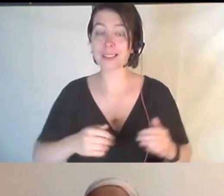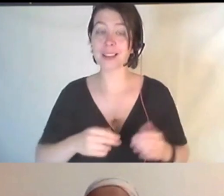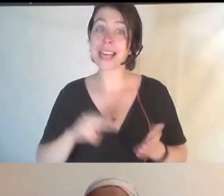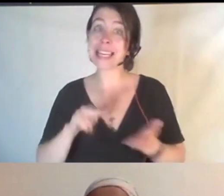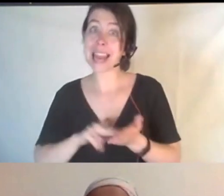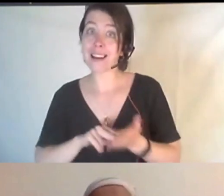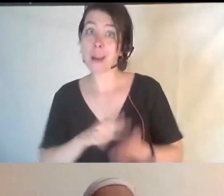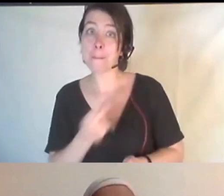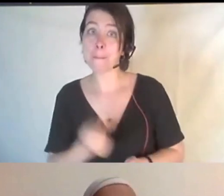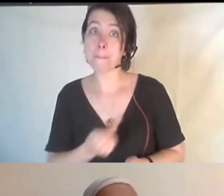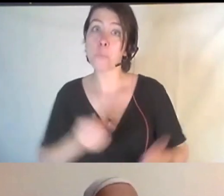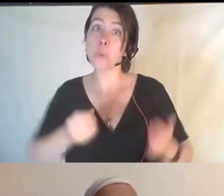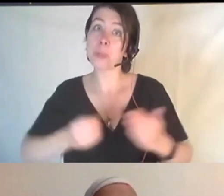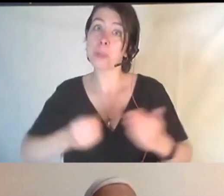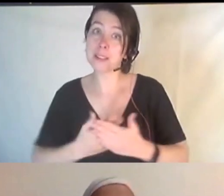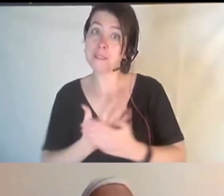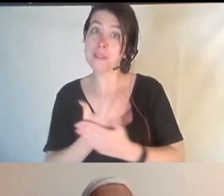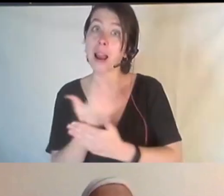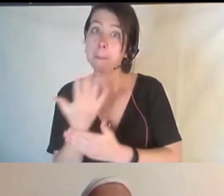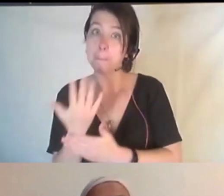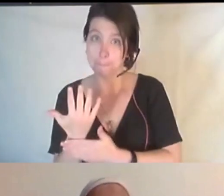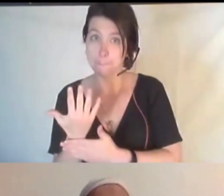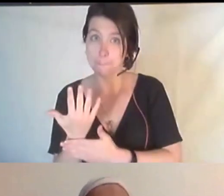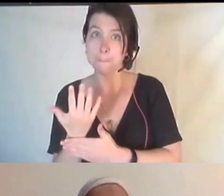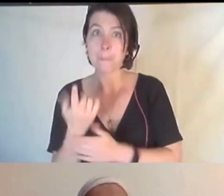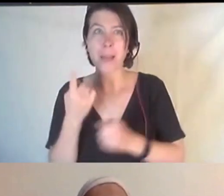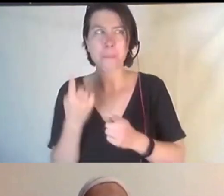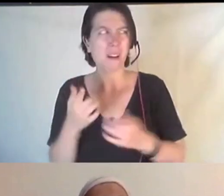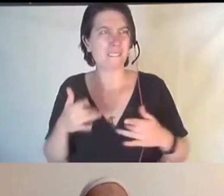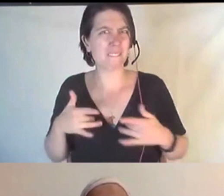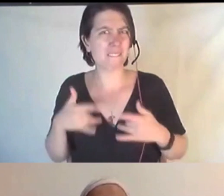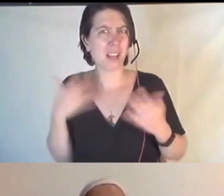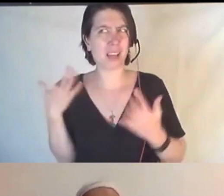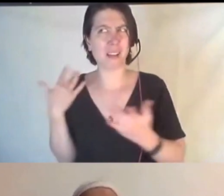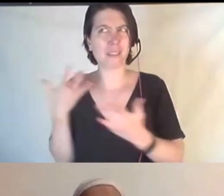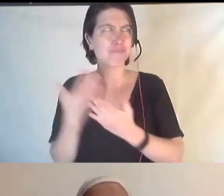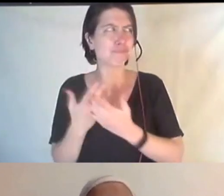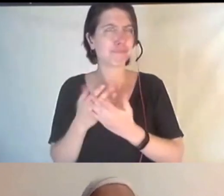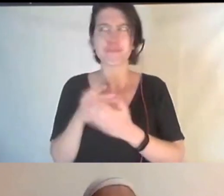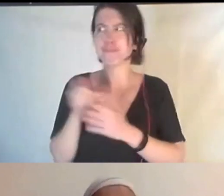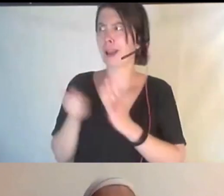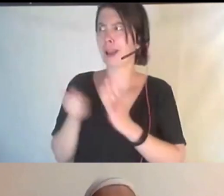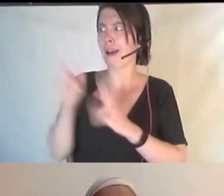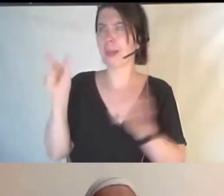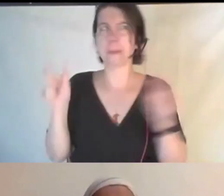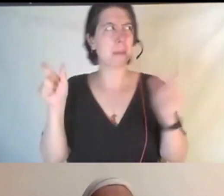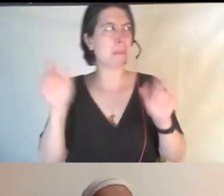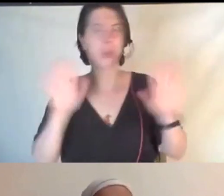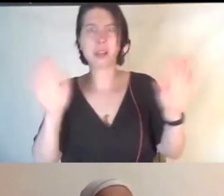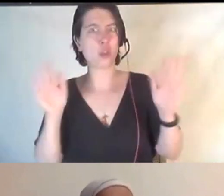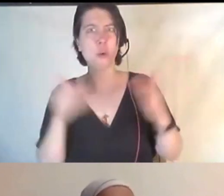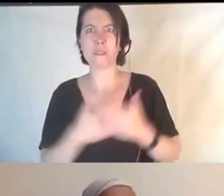time, it felt like no one had evolved around us. Yeah. So when people talk about